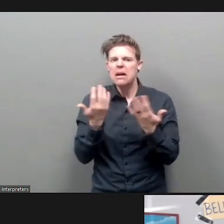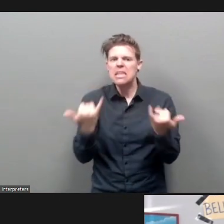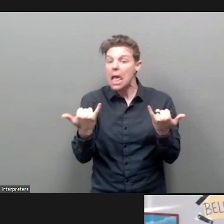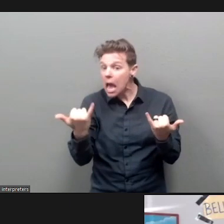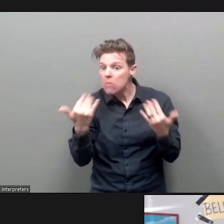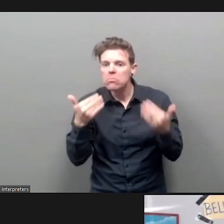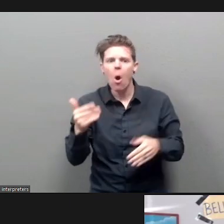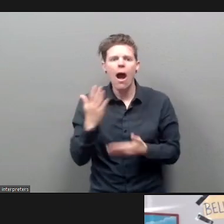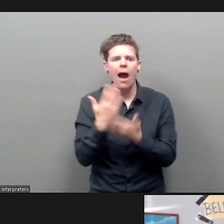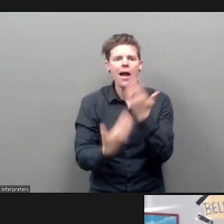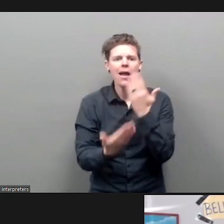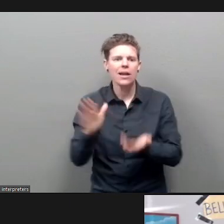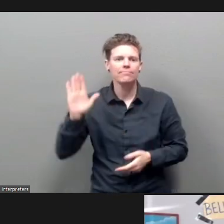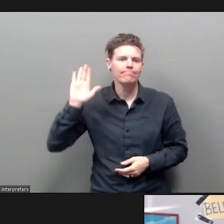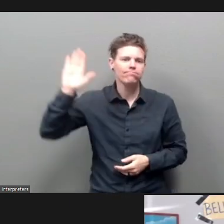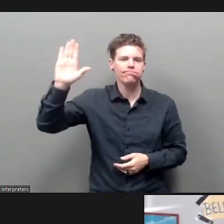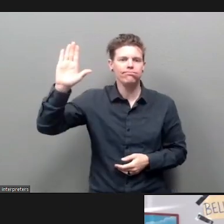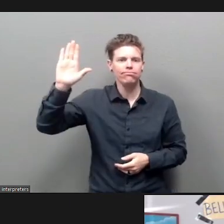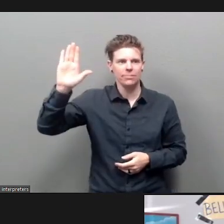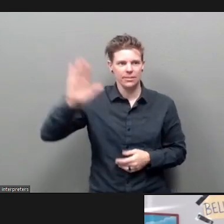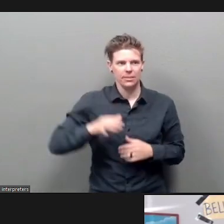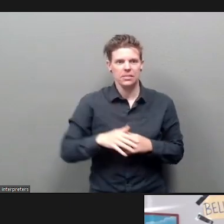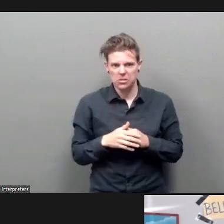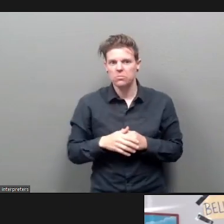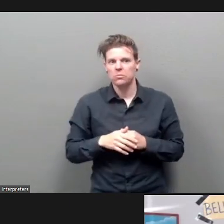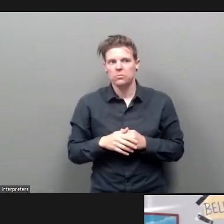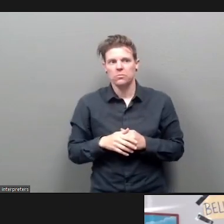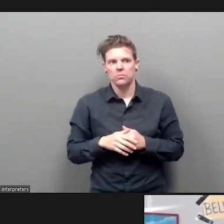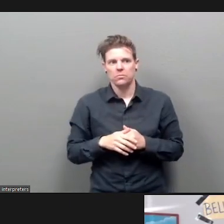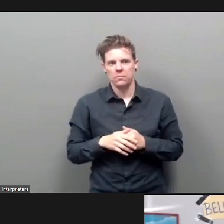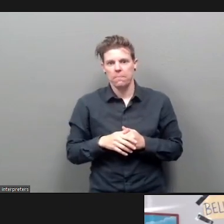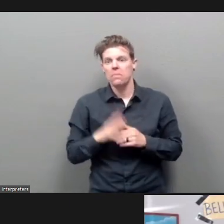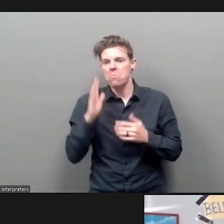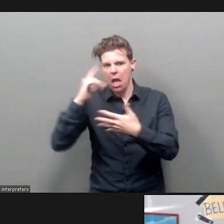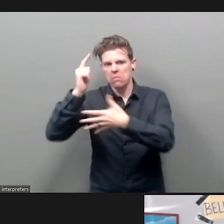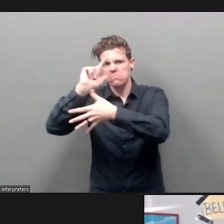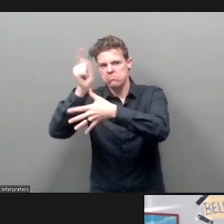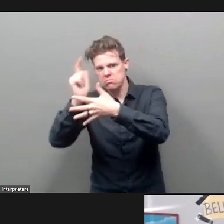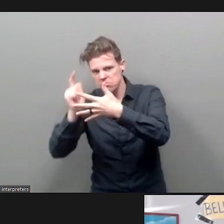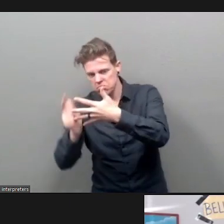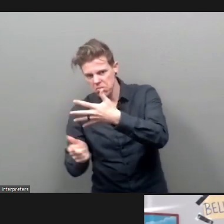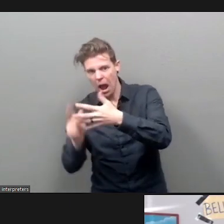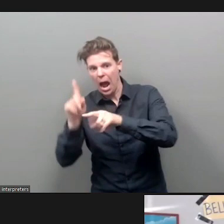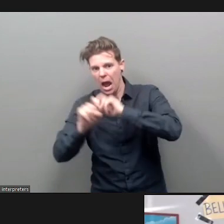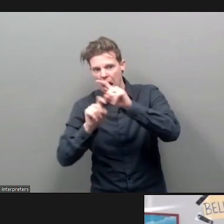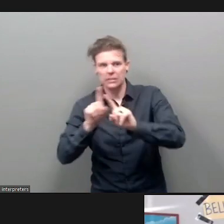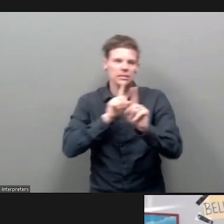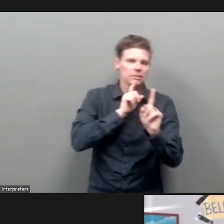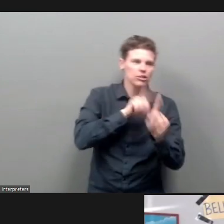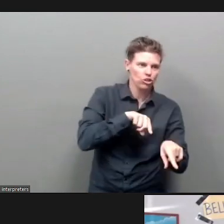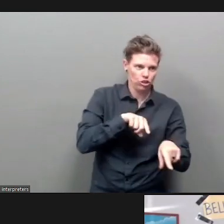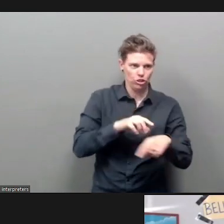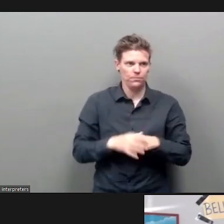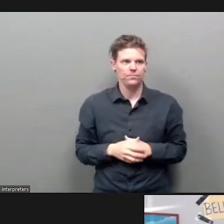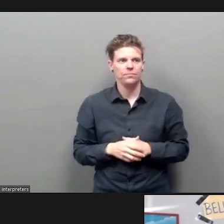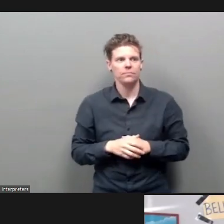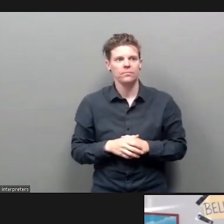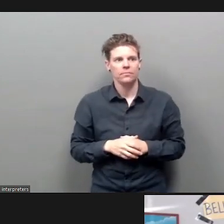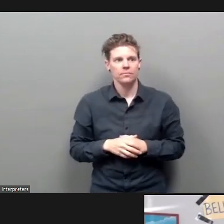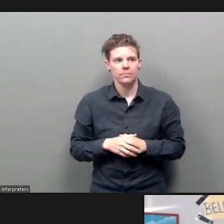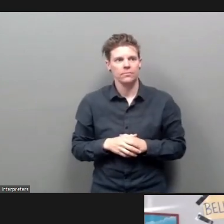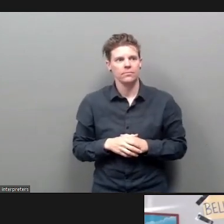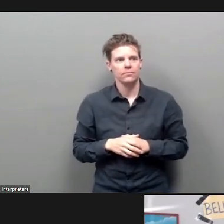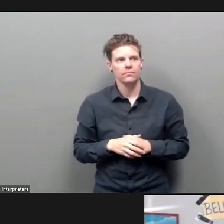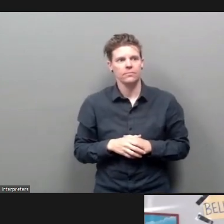we will ask questions in order. There were a couple of folks who weren't able to get audio access or had